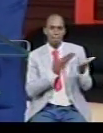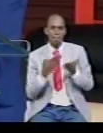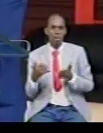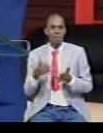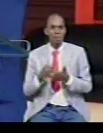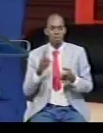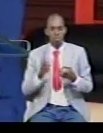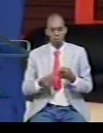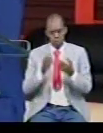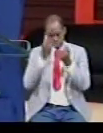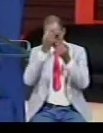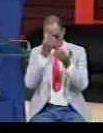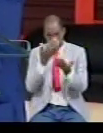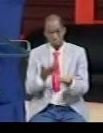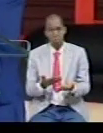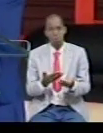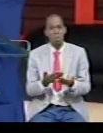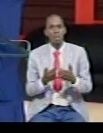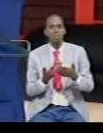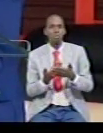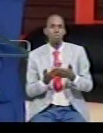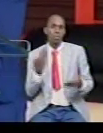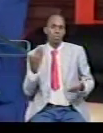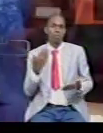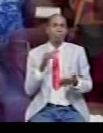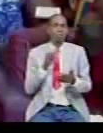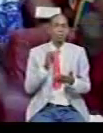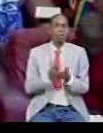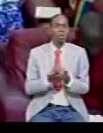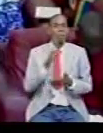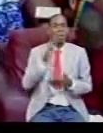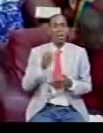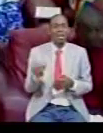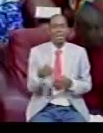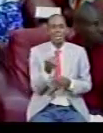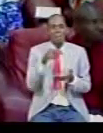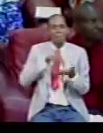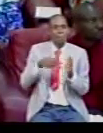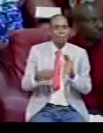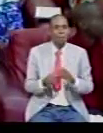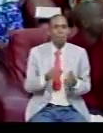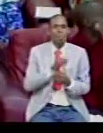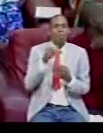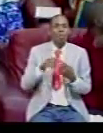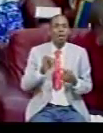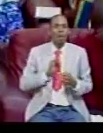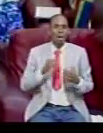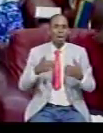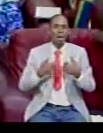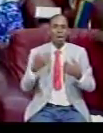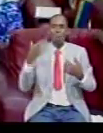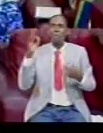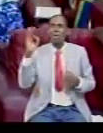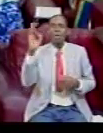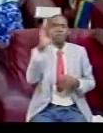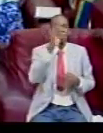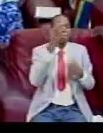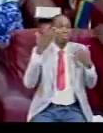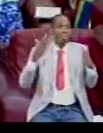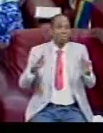subjection, lest by any means, when I have preached to others,